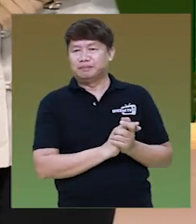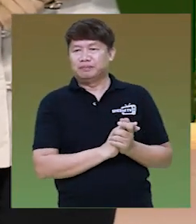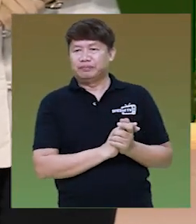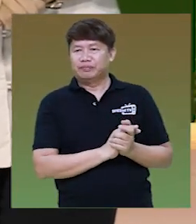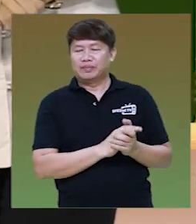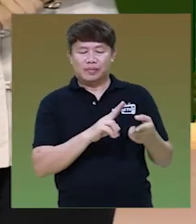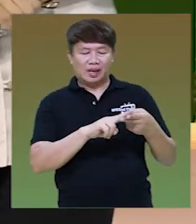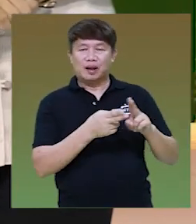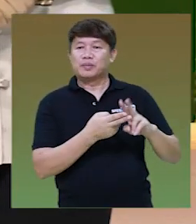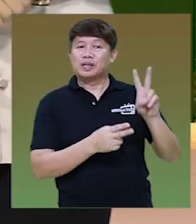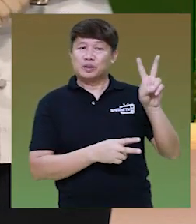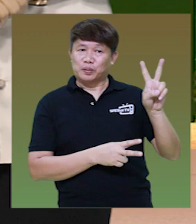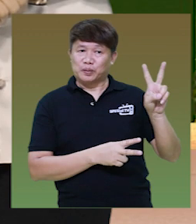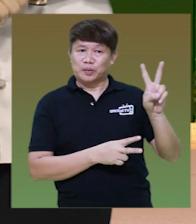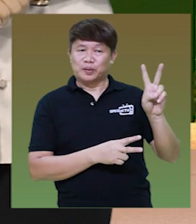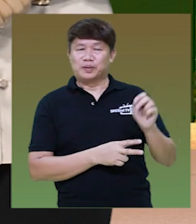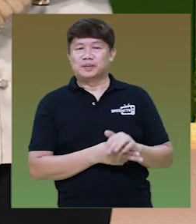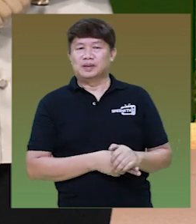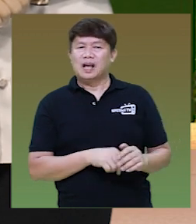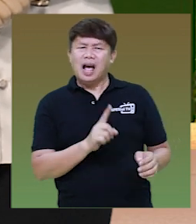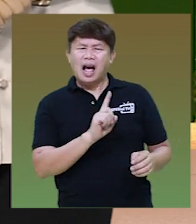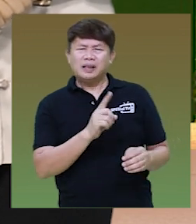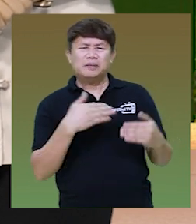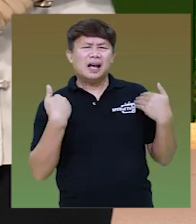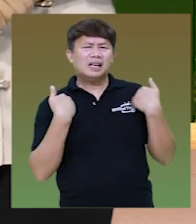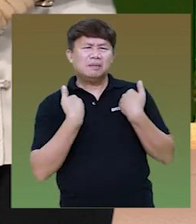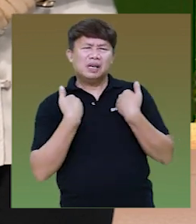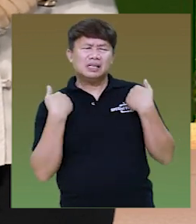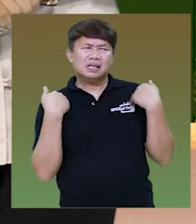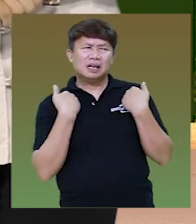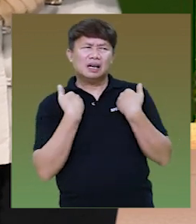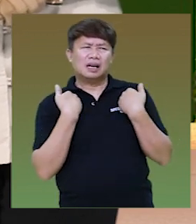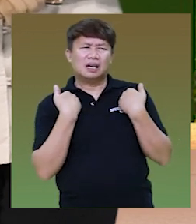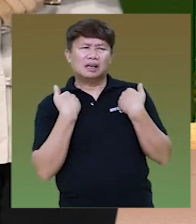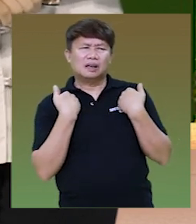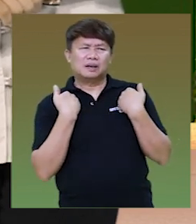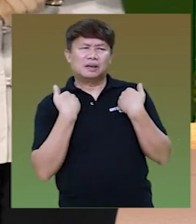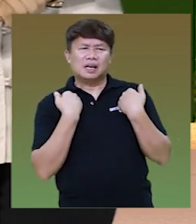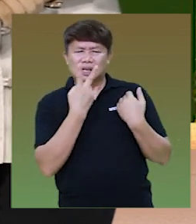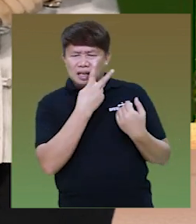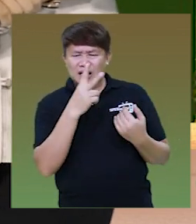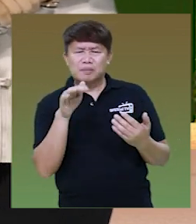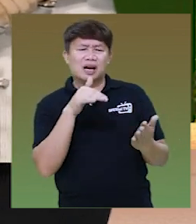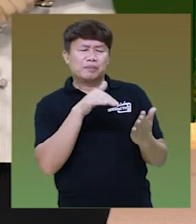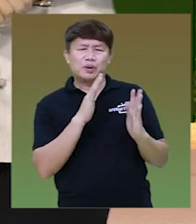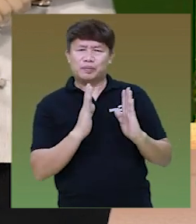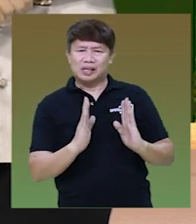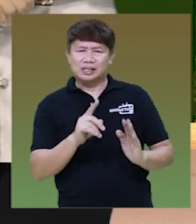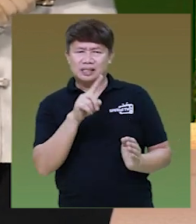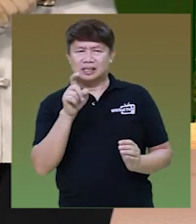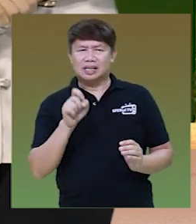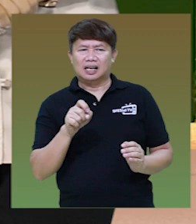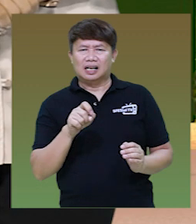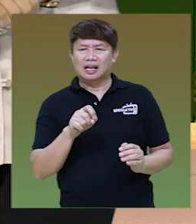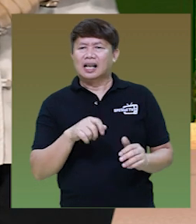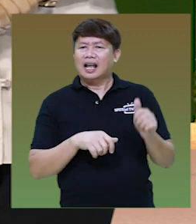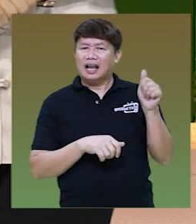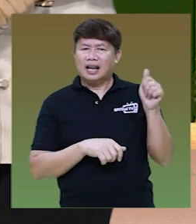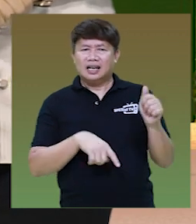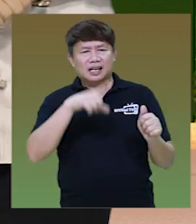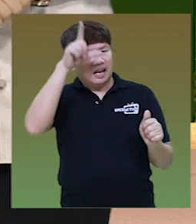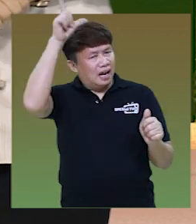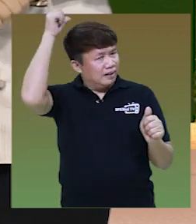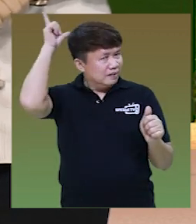Number 2. What animals did the pupils see? A.